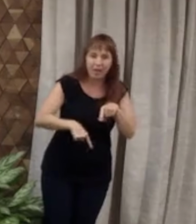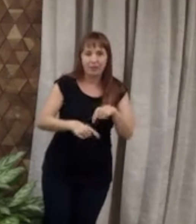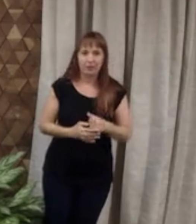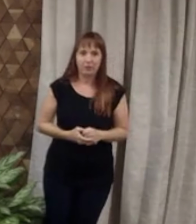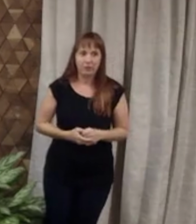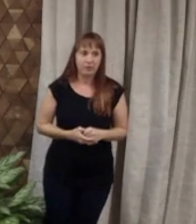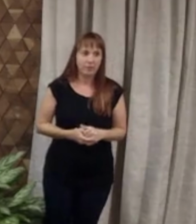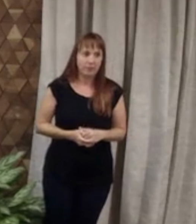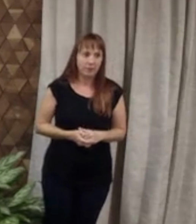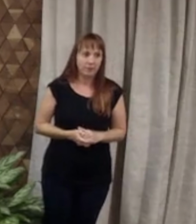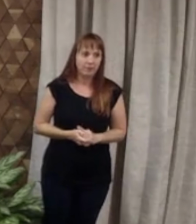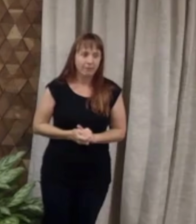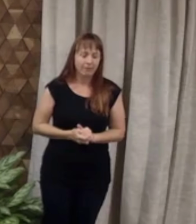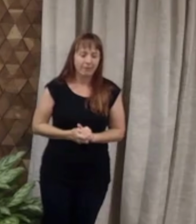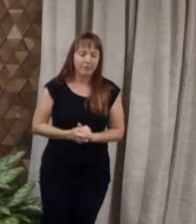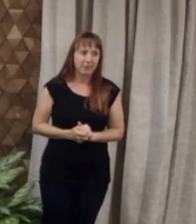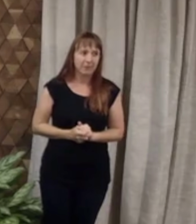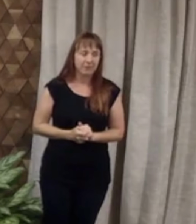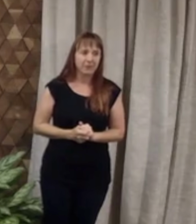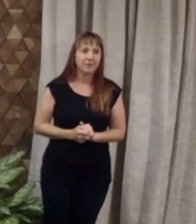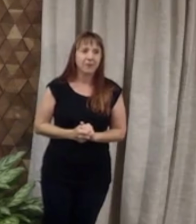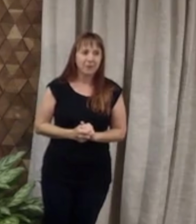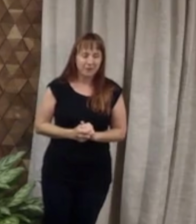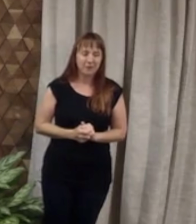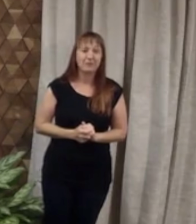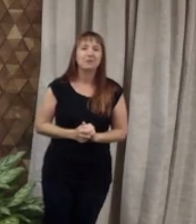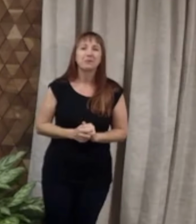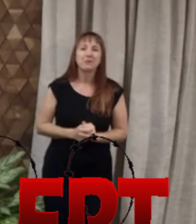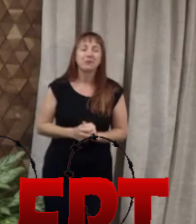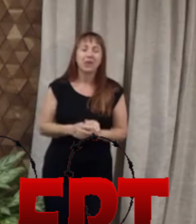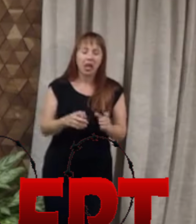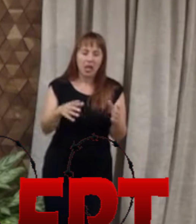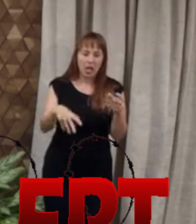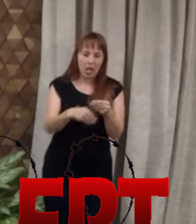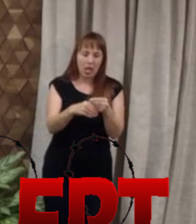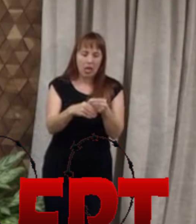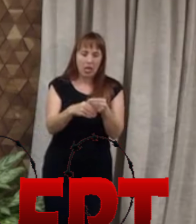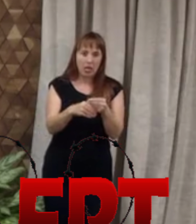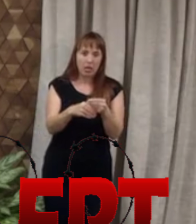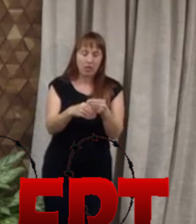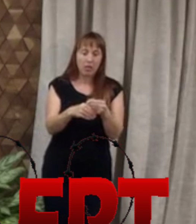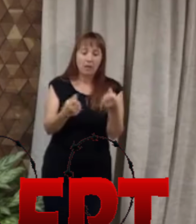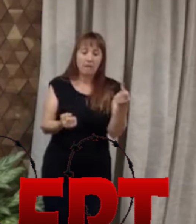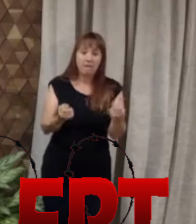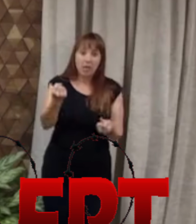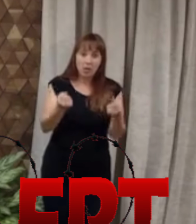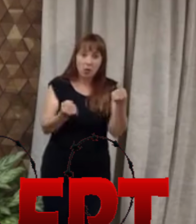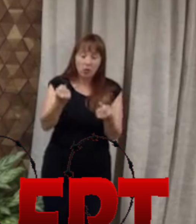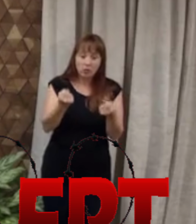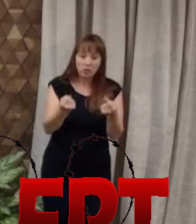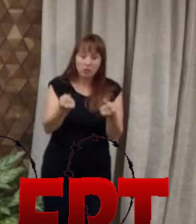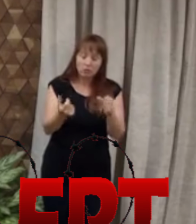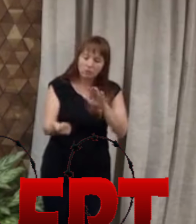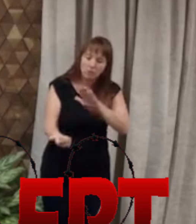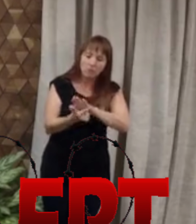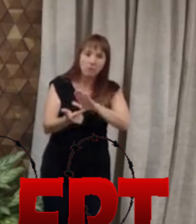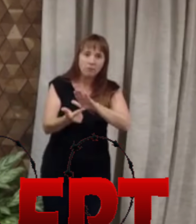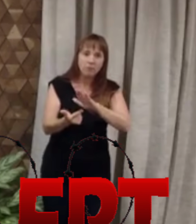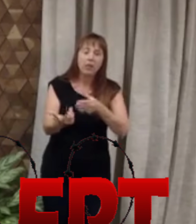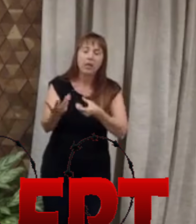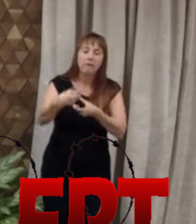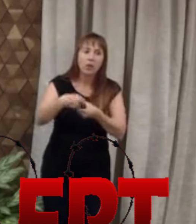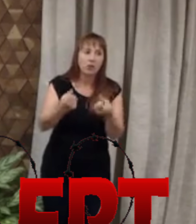city. And in addition, on top of all that, there will be no vehicles. That includes